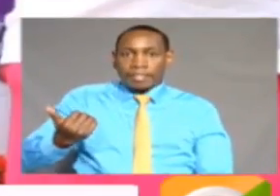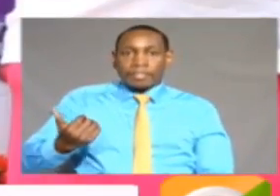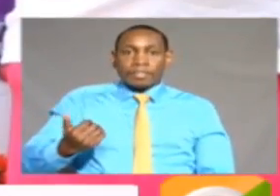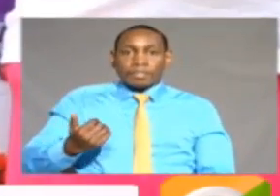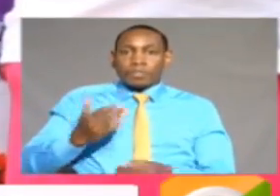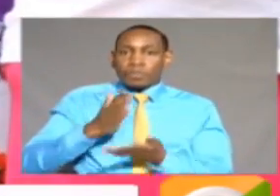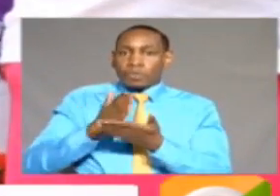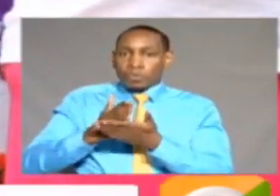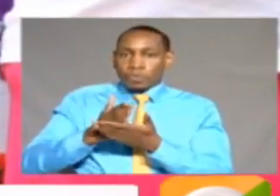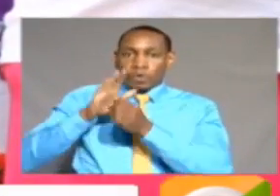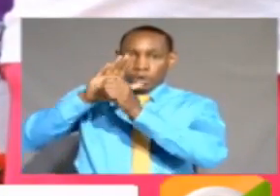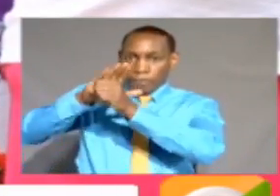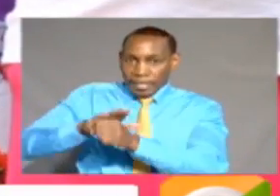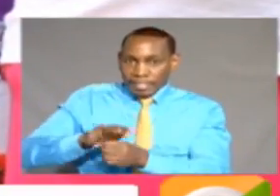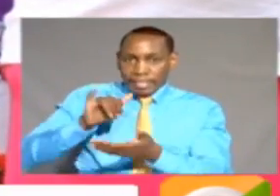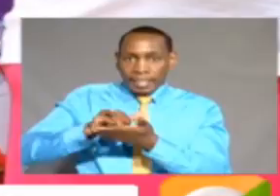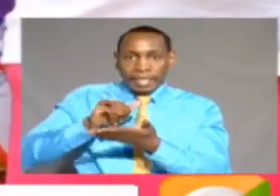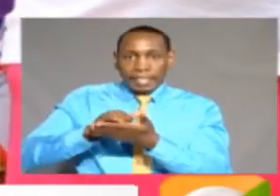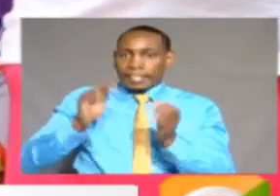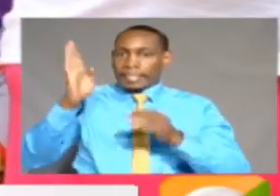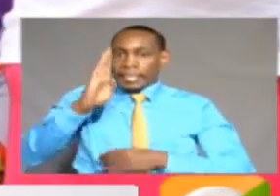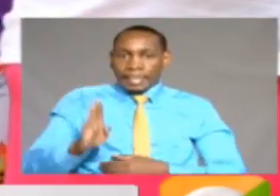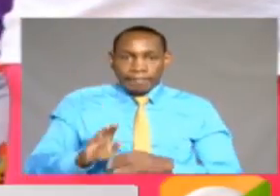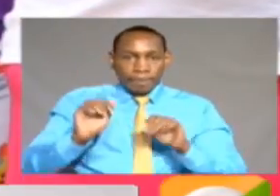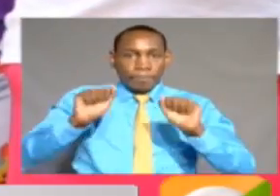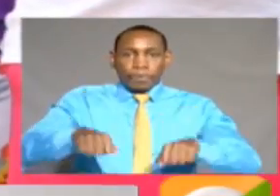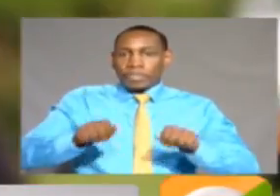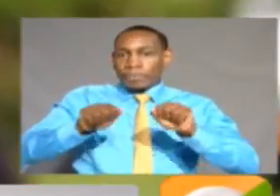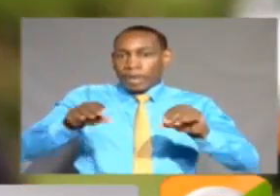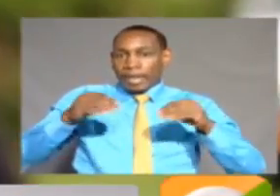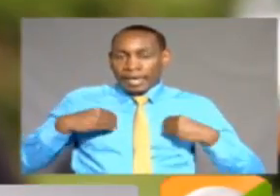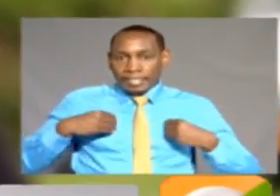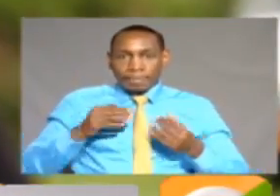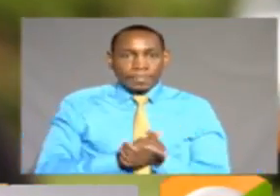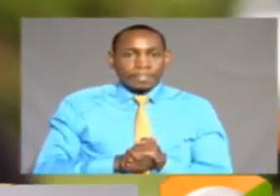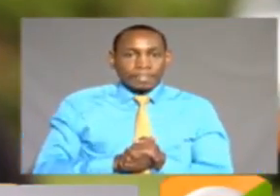a horrifying ordeal that she may never come to terms with.